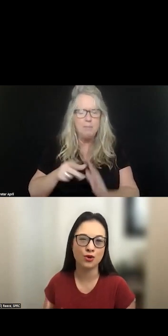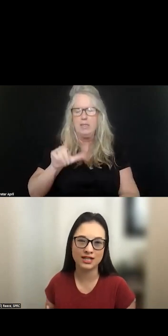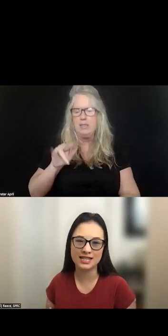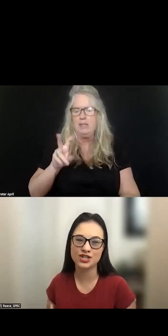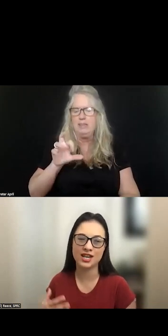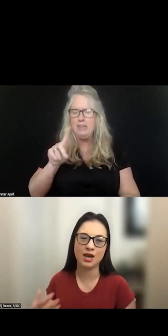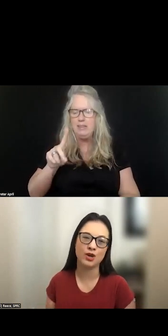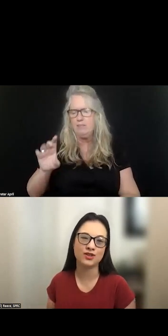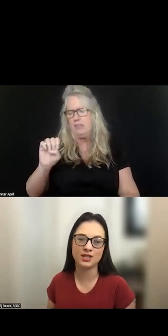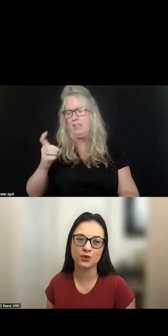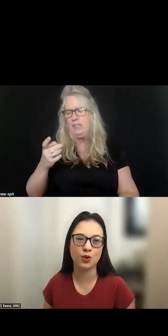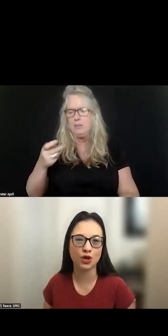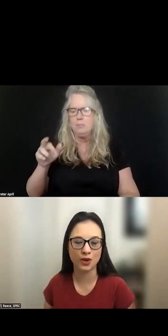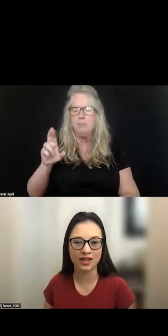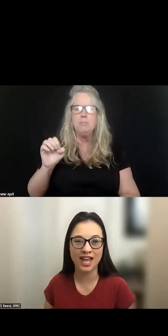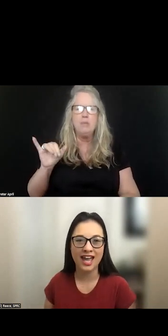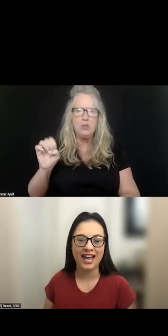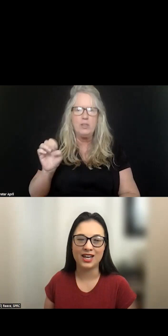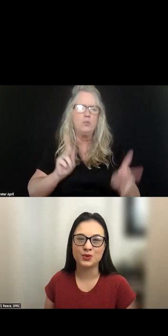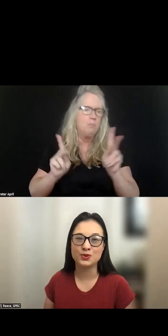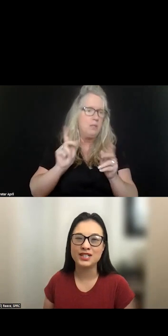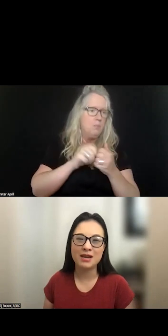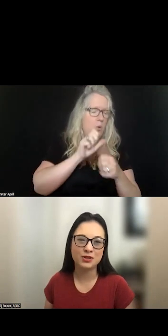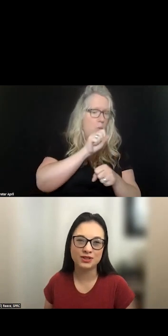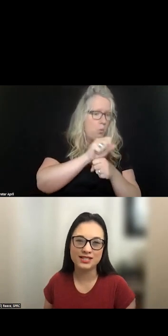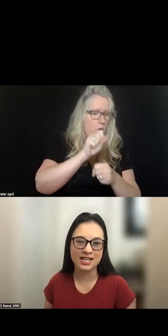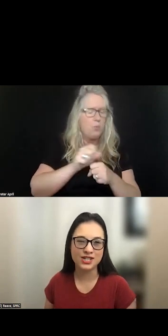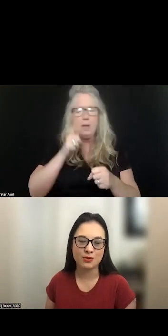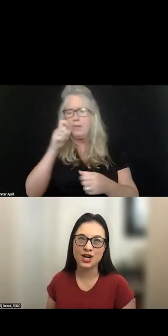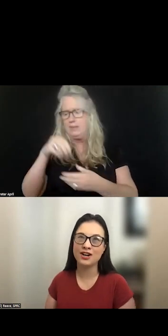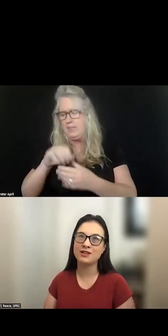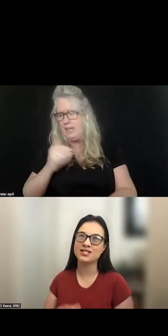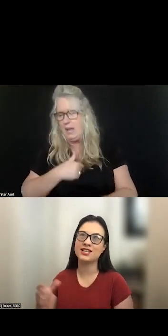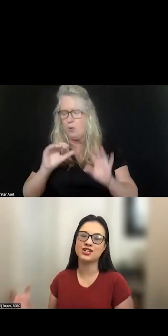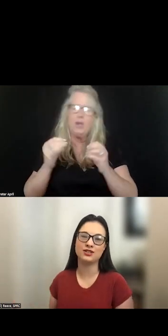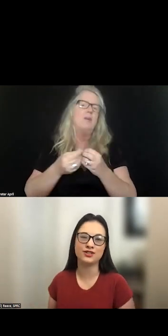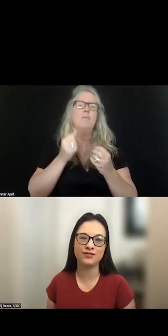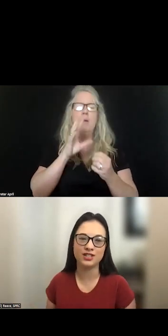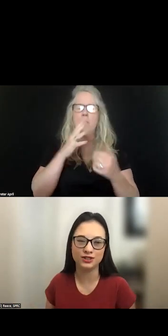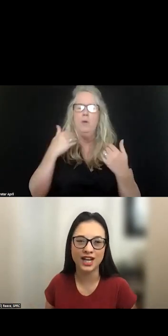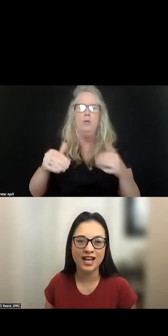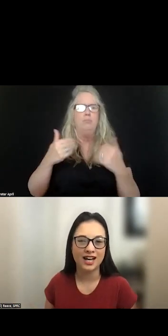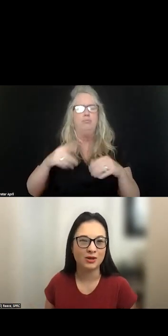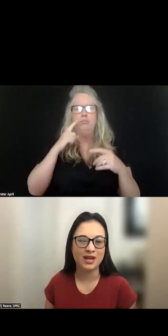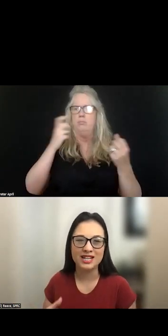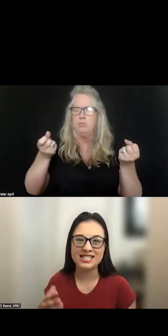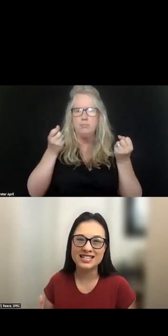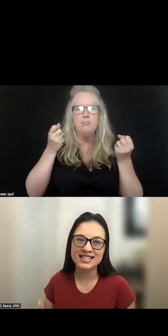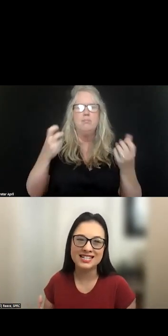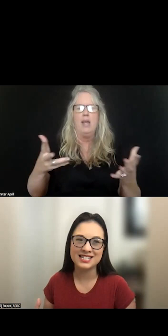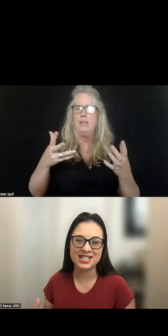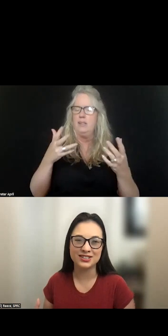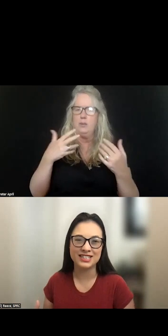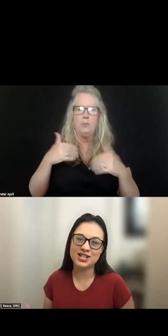our organization and with those that we work with. And we really came to a realization that we're talking about such a large field, and it's